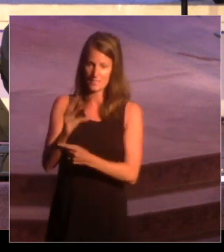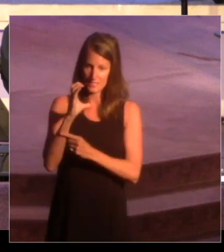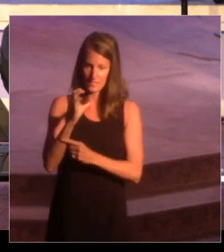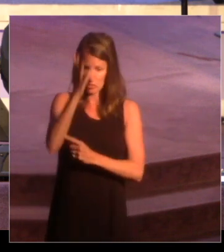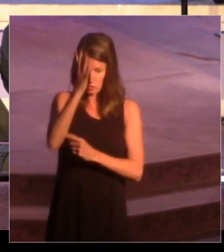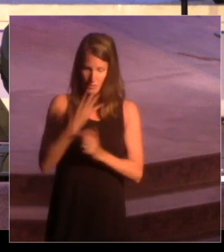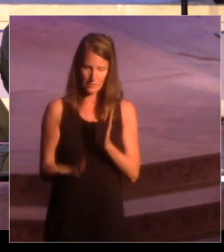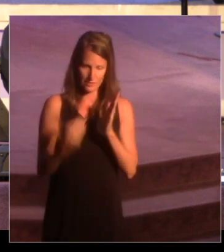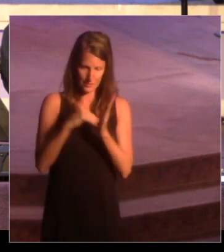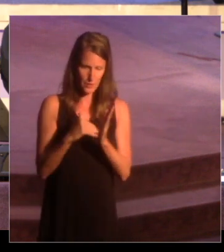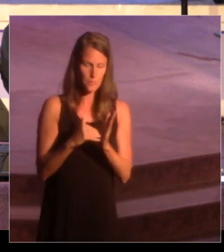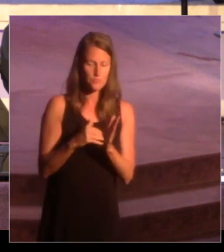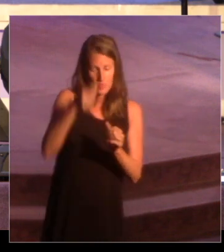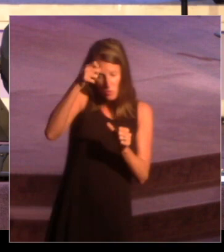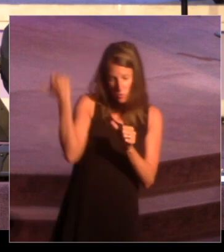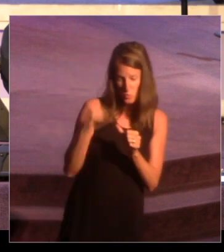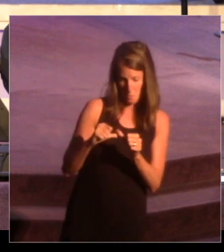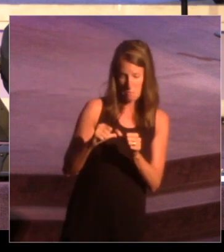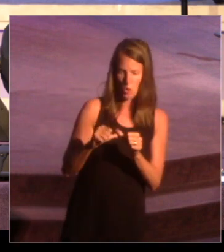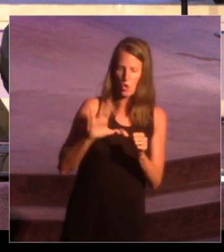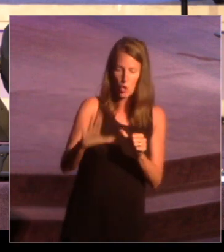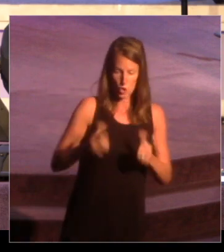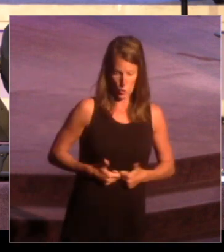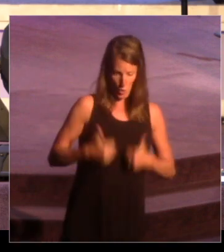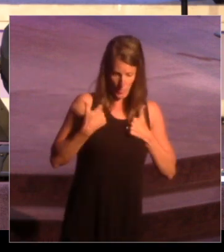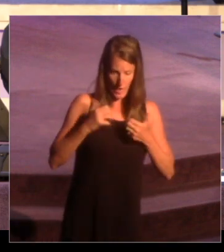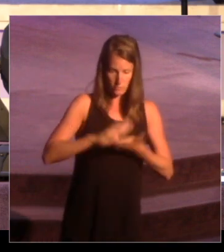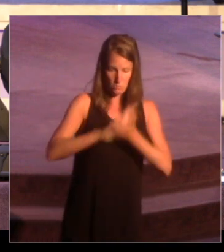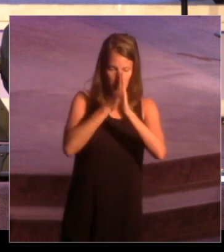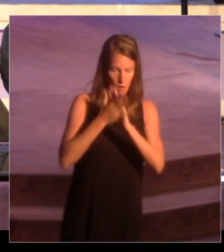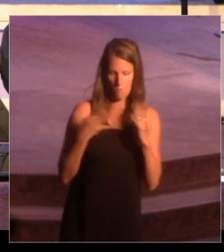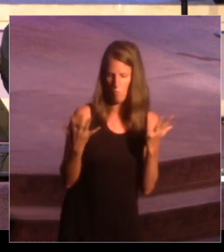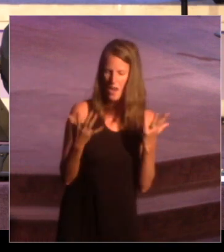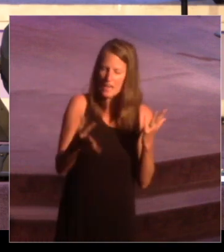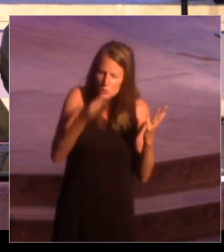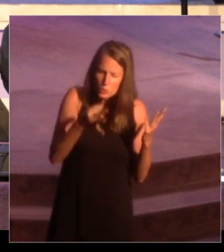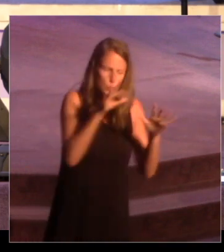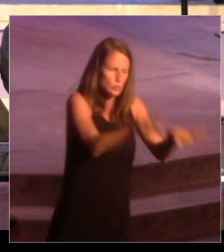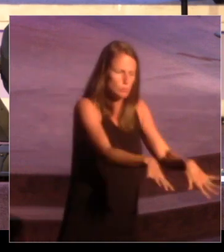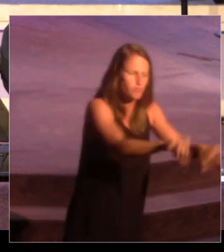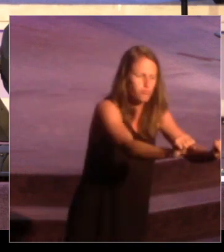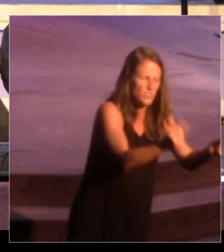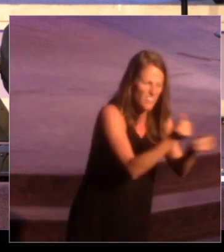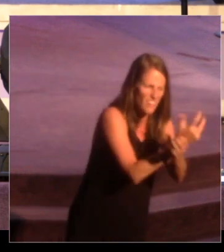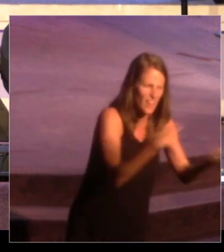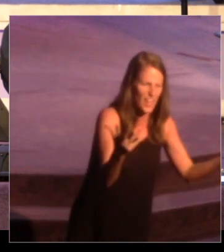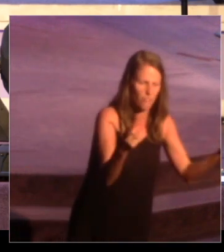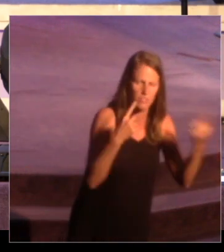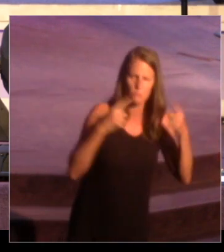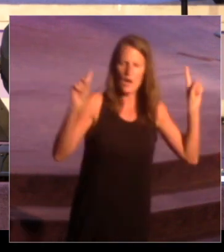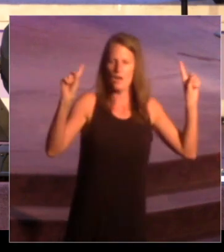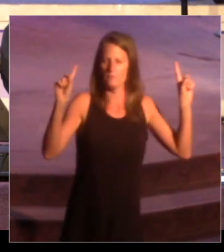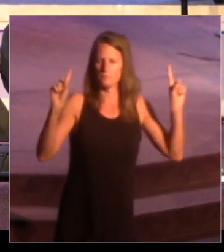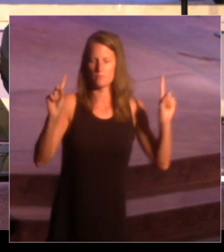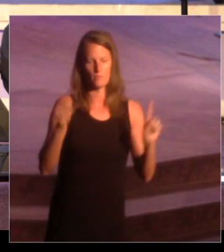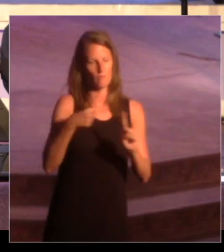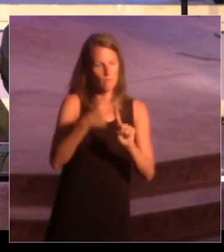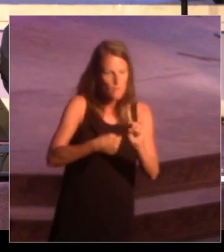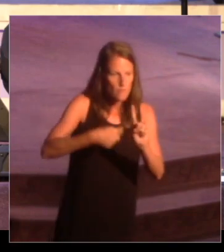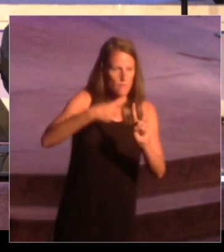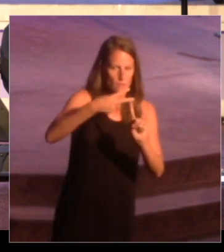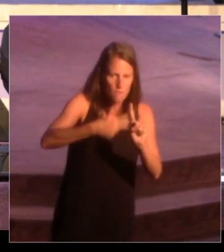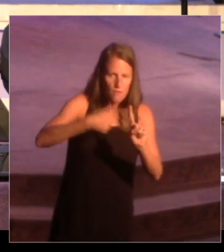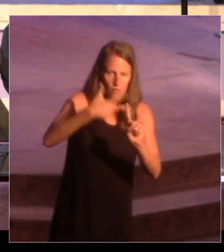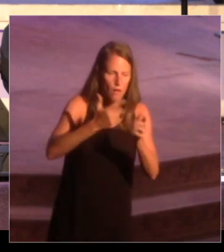is what your lives will be as soon as you take hold of the treasure. So then finally, months of sailing pass, they finally get to the